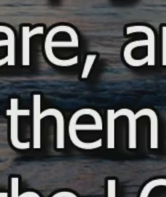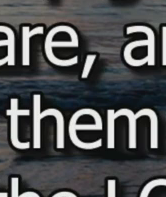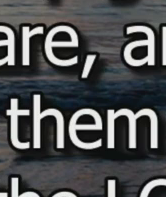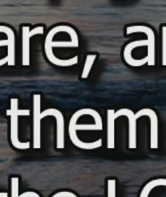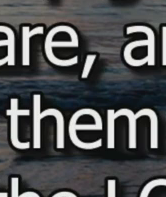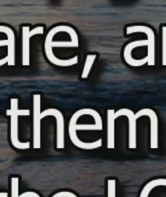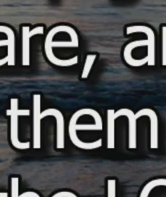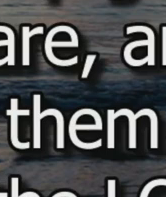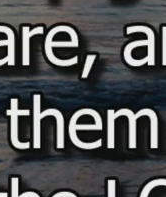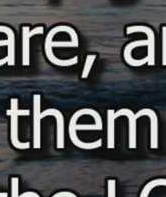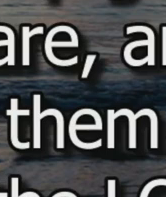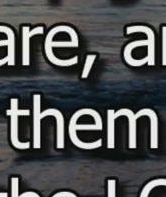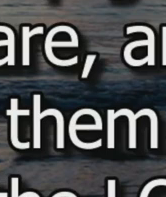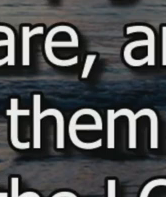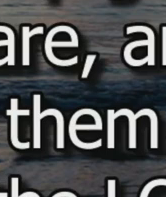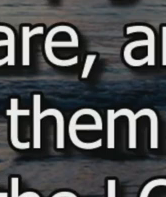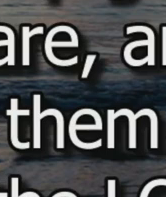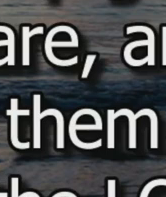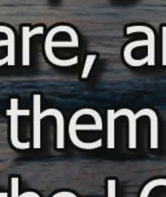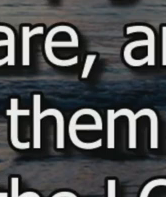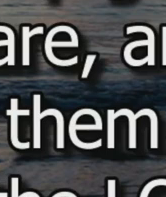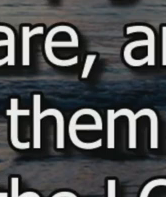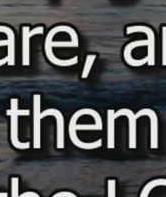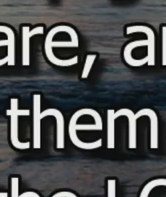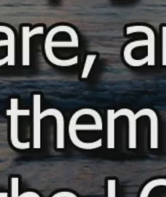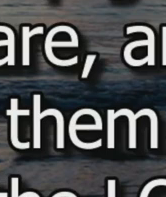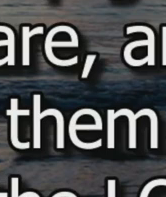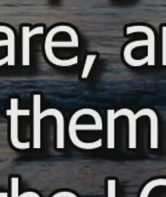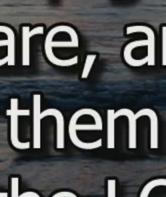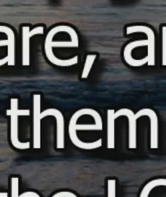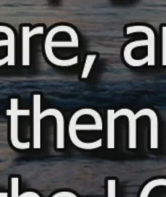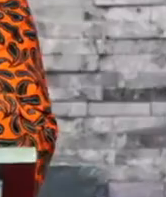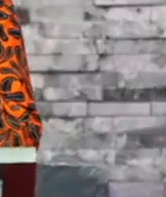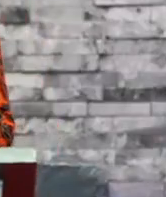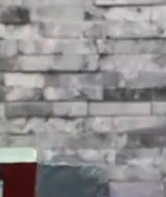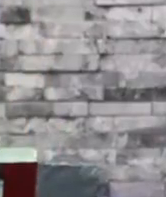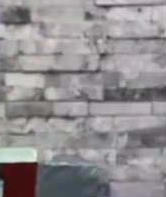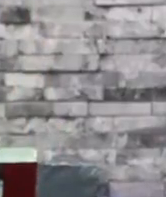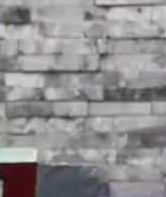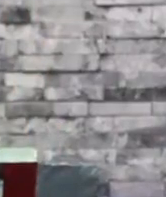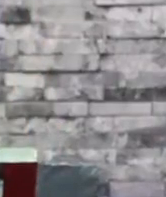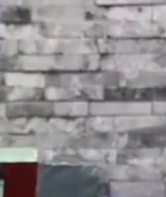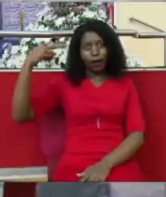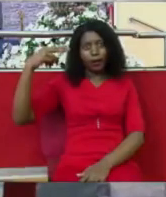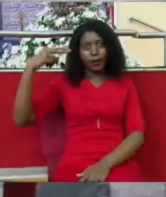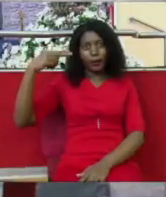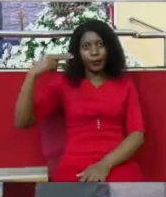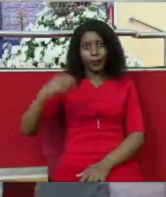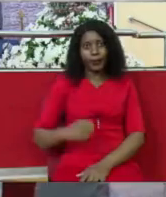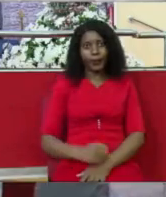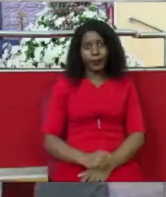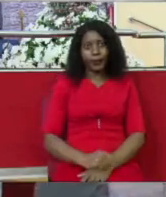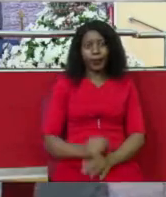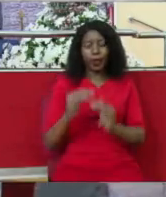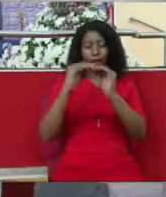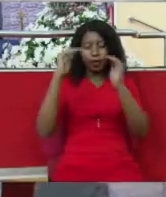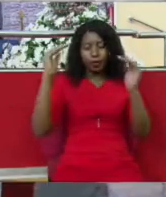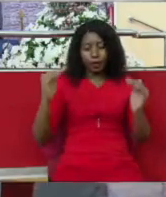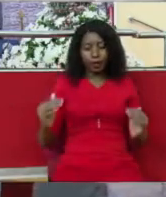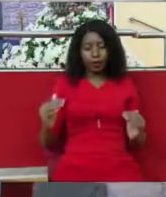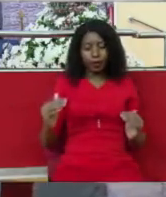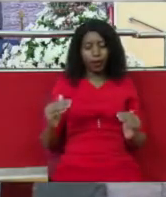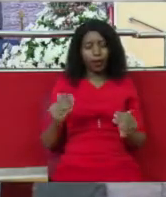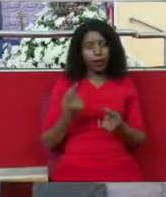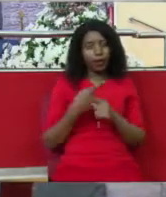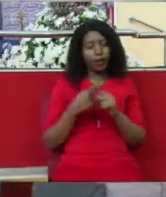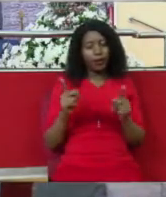has set you high on heaven's table land. Kwa sababu Mungu kama muumini Mungu amekuweka juu ya meza juu pale. But when we